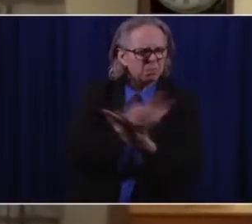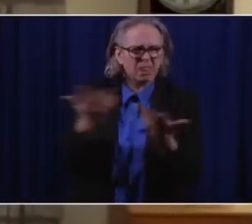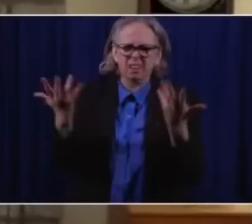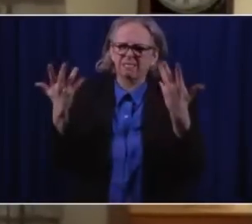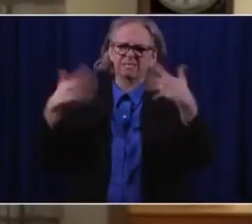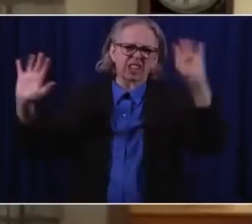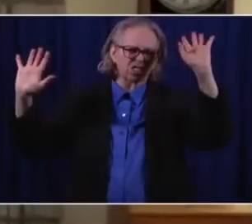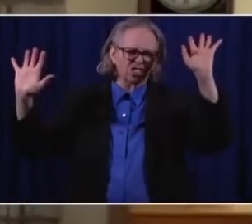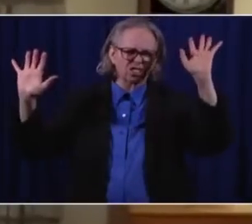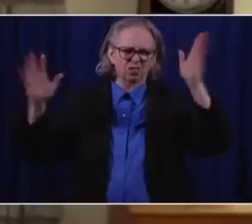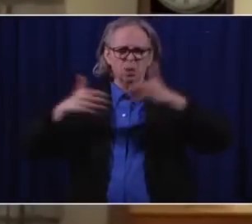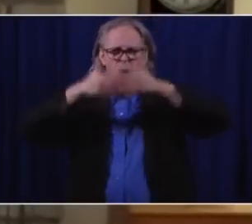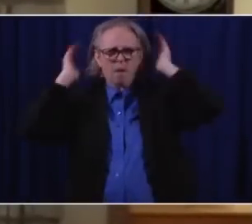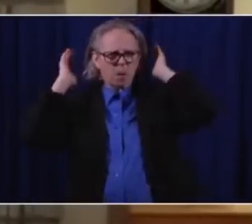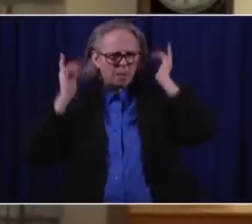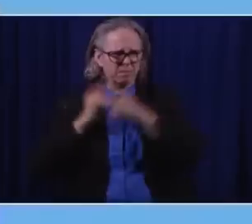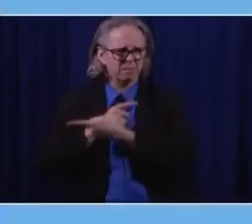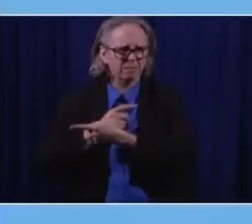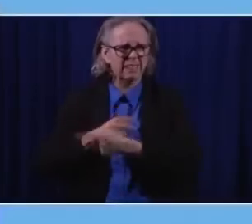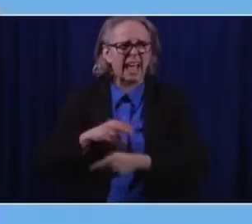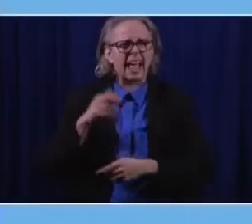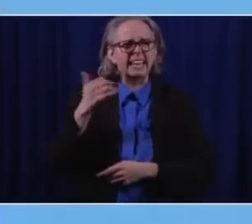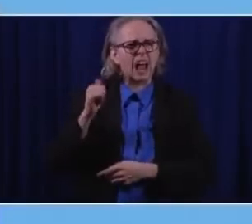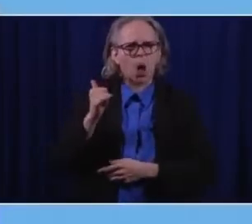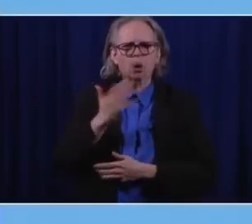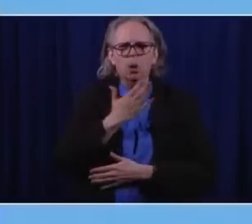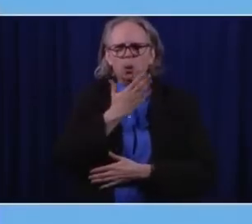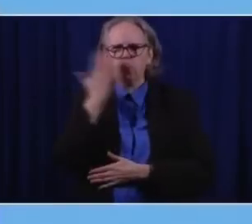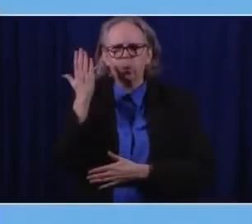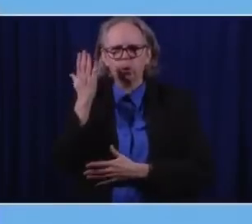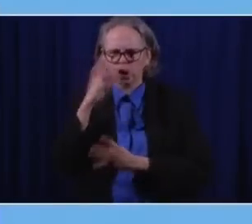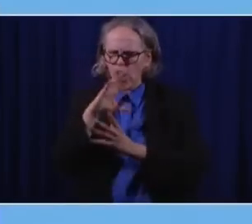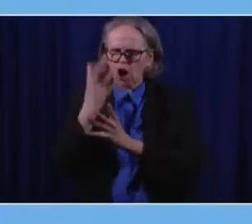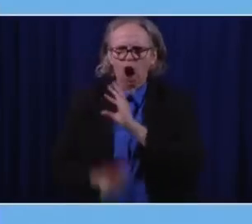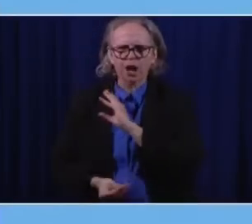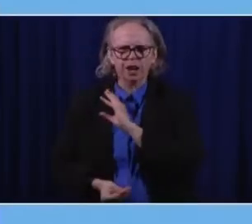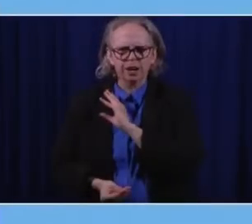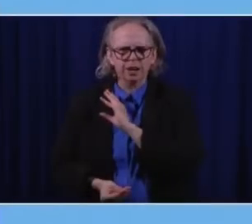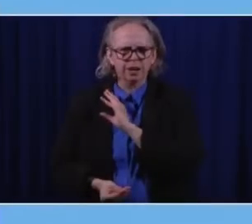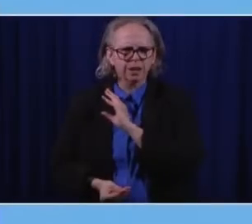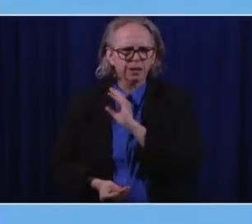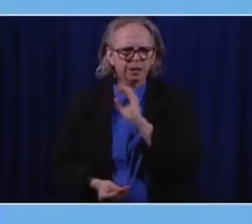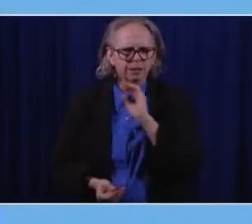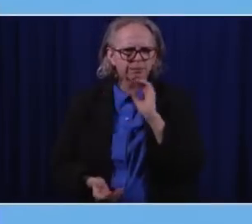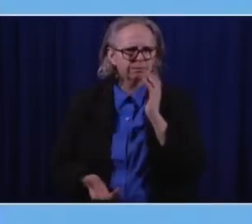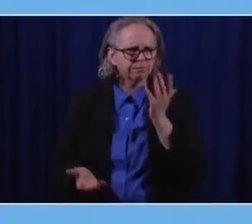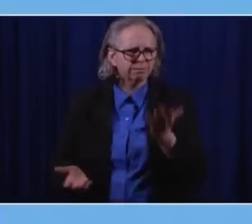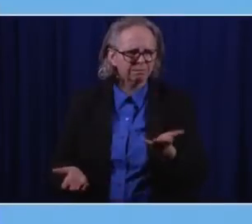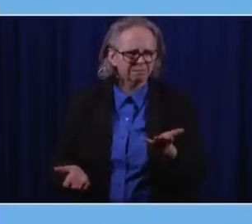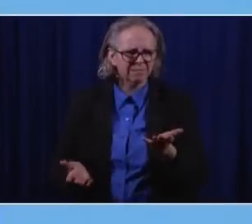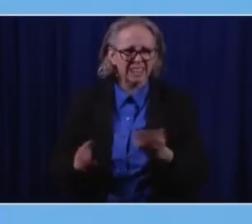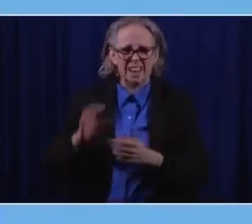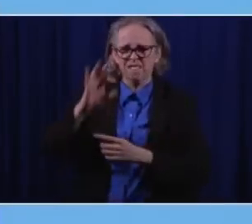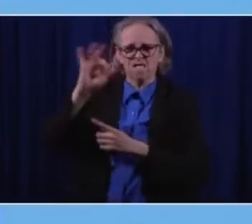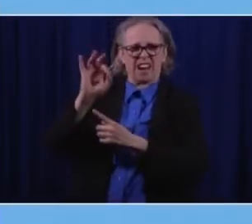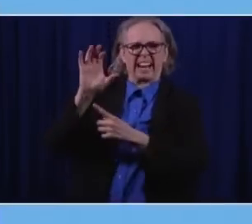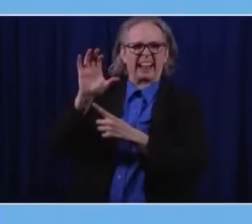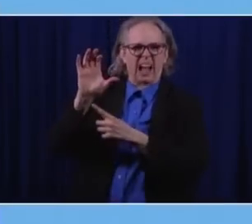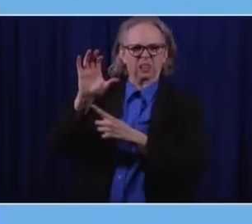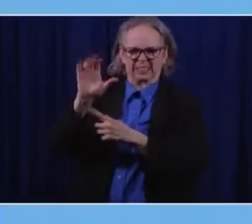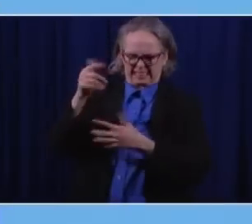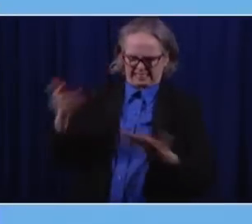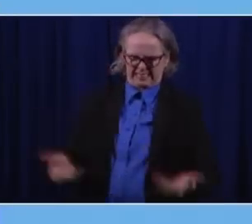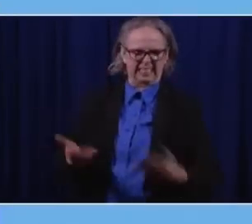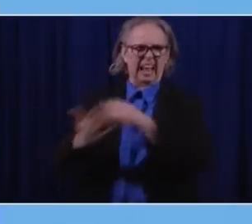is moving today to purple. This is their second week of flagging 6 indicators, including sustained increases in emergency